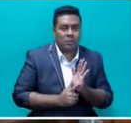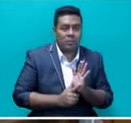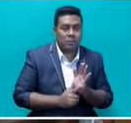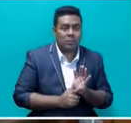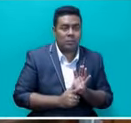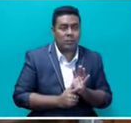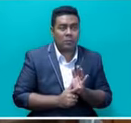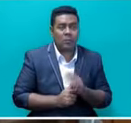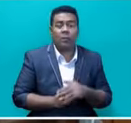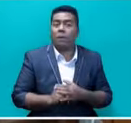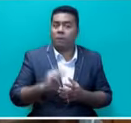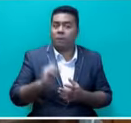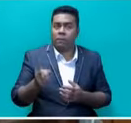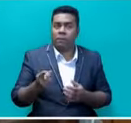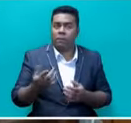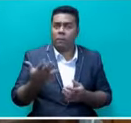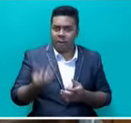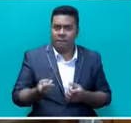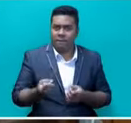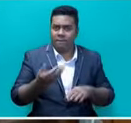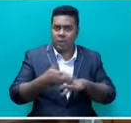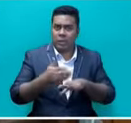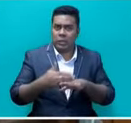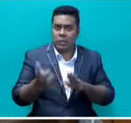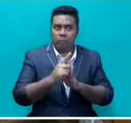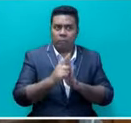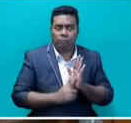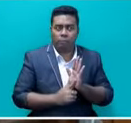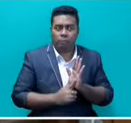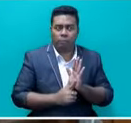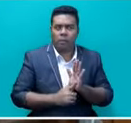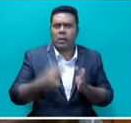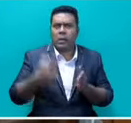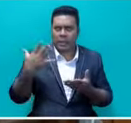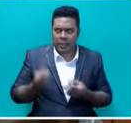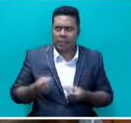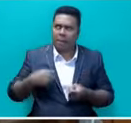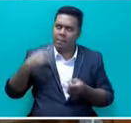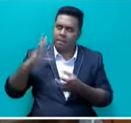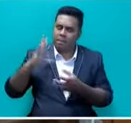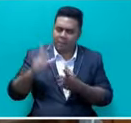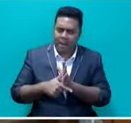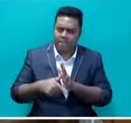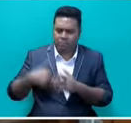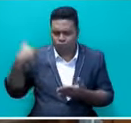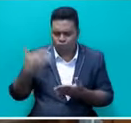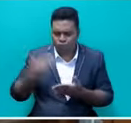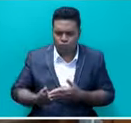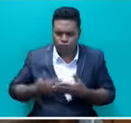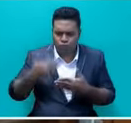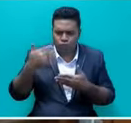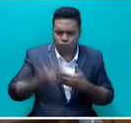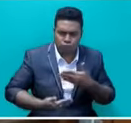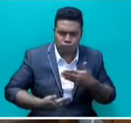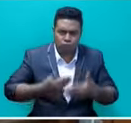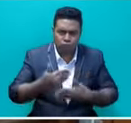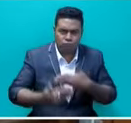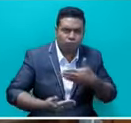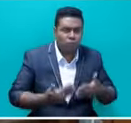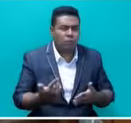Normally when you have a new law, it takes time for the law itself